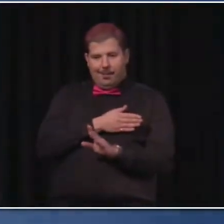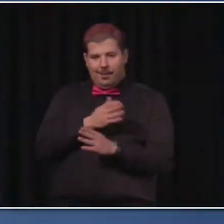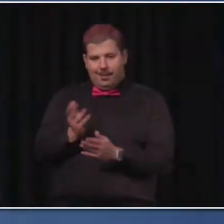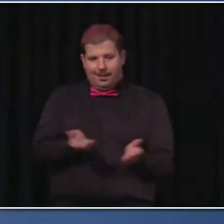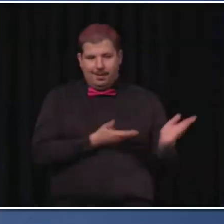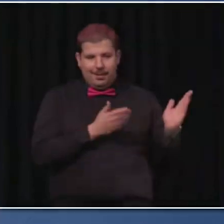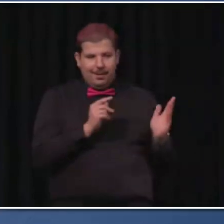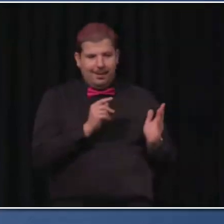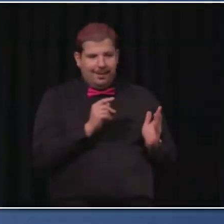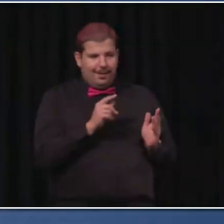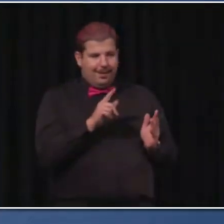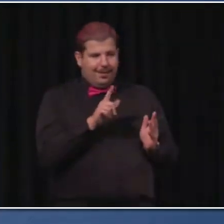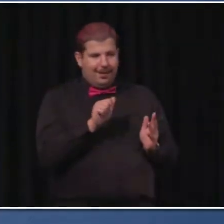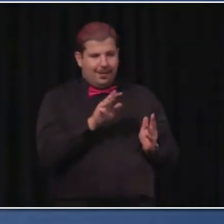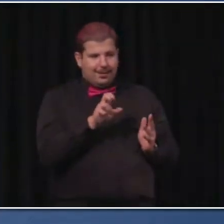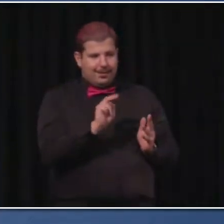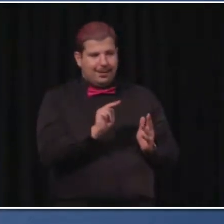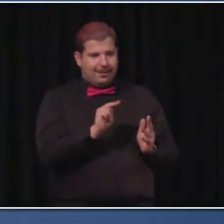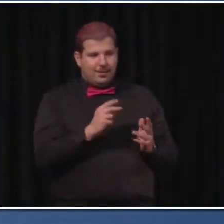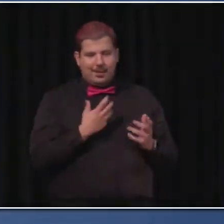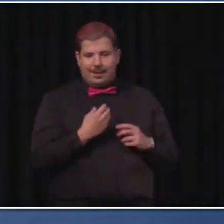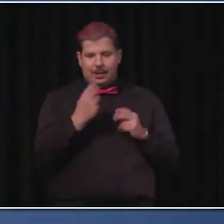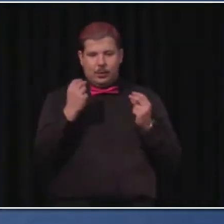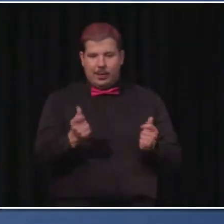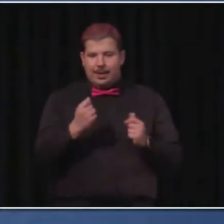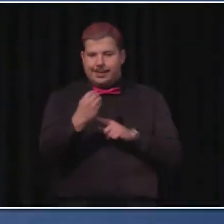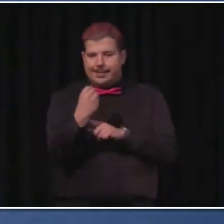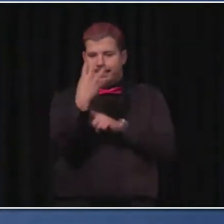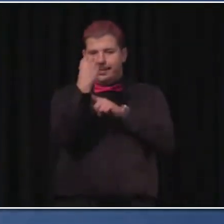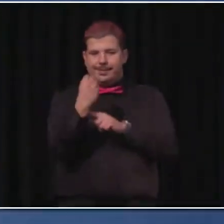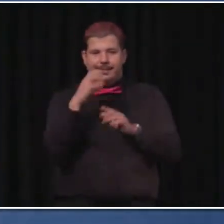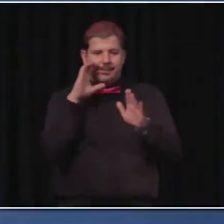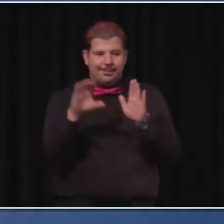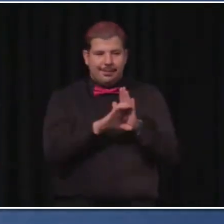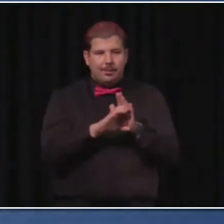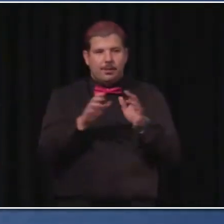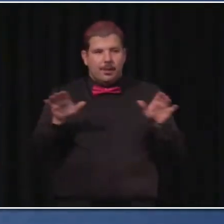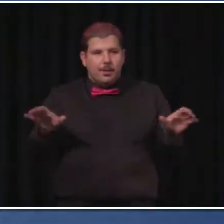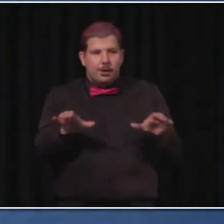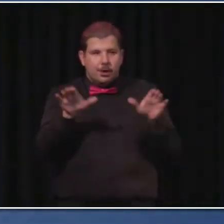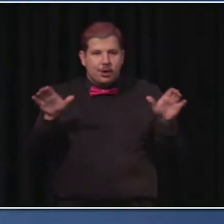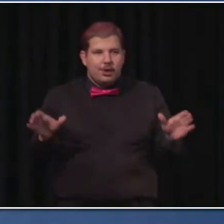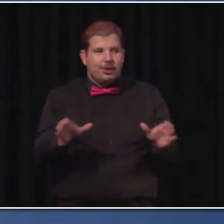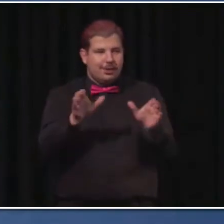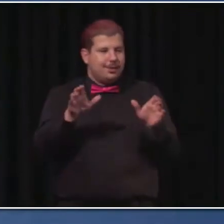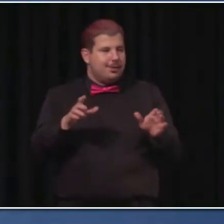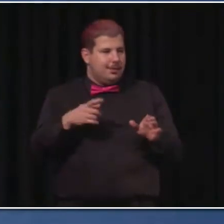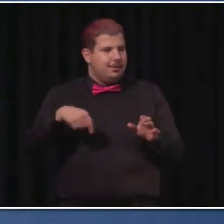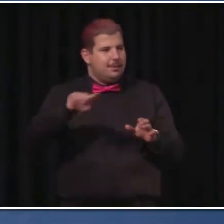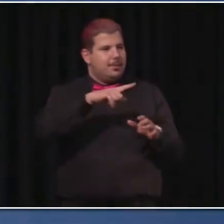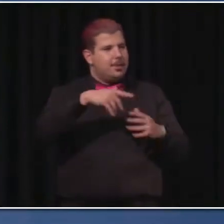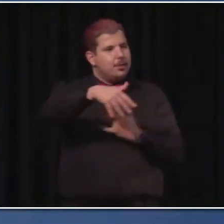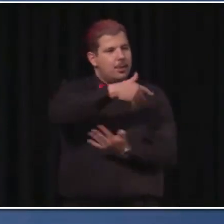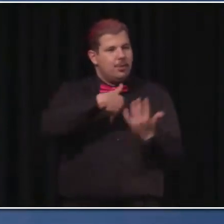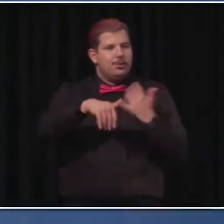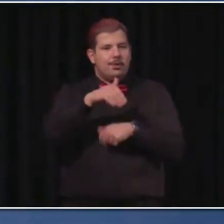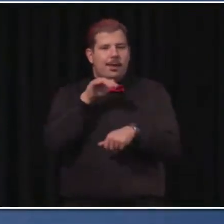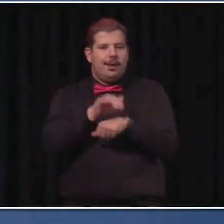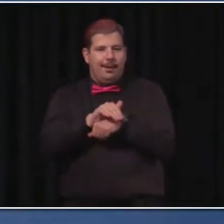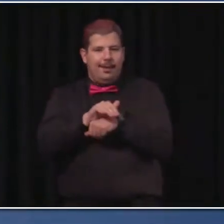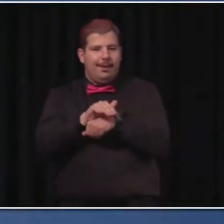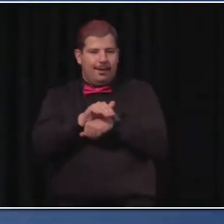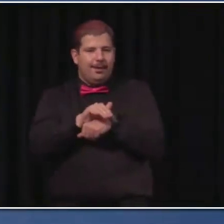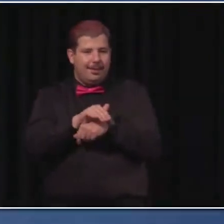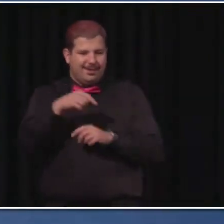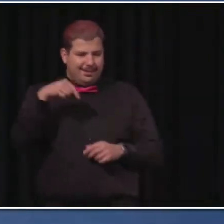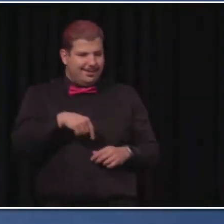Supervisor Lawson-Remer, we want to take a quick selfie, and we want to do it to encourage all of you to be social tonight, because this night